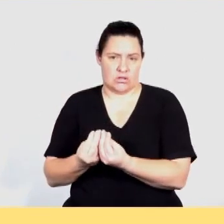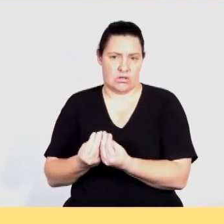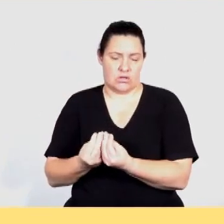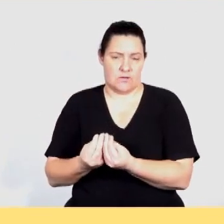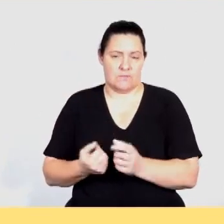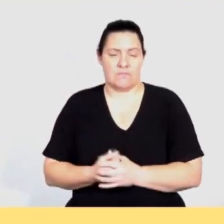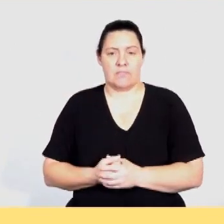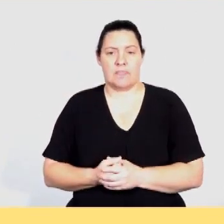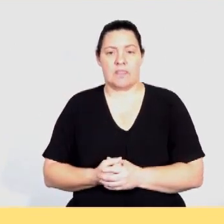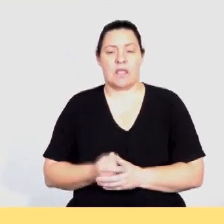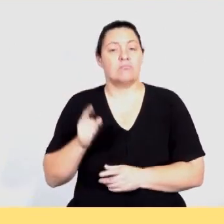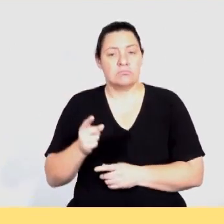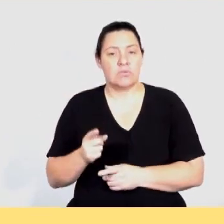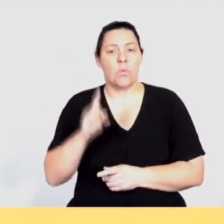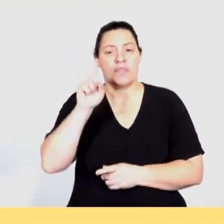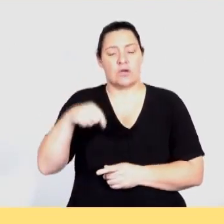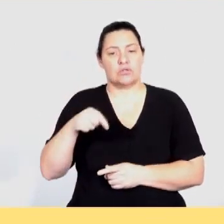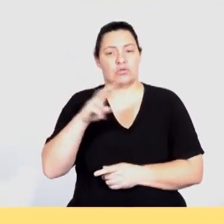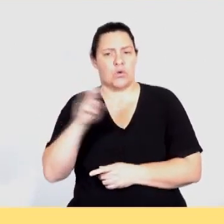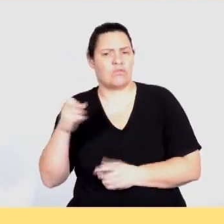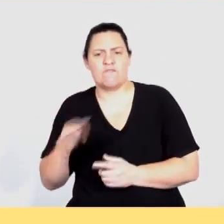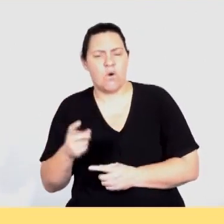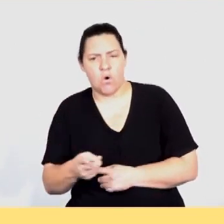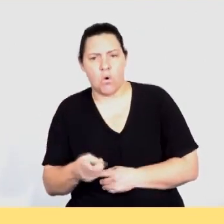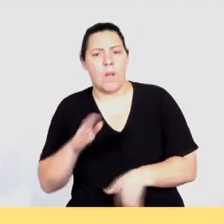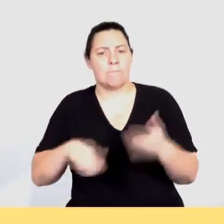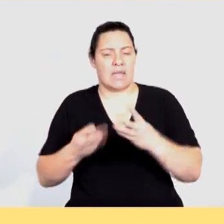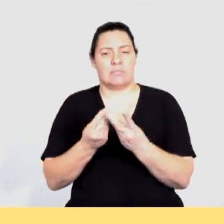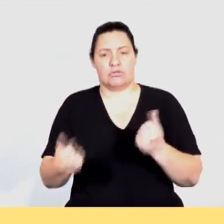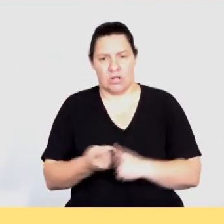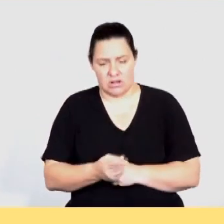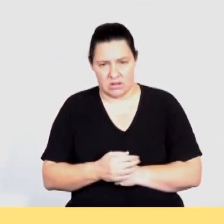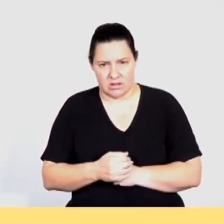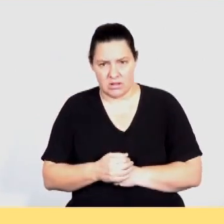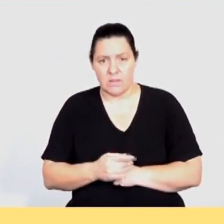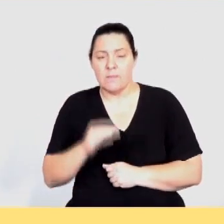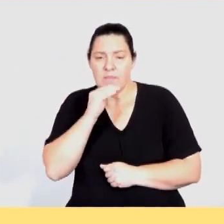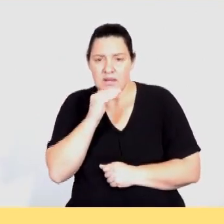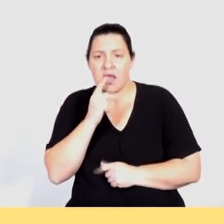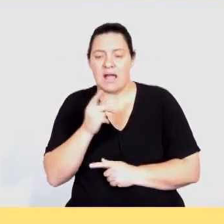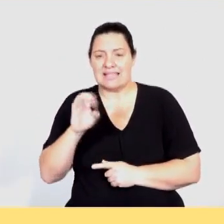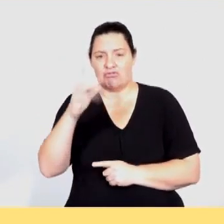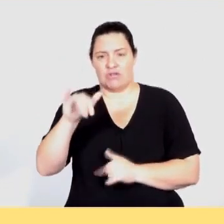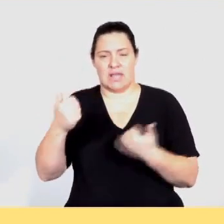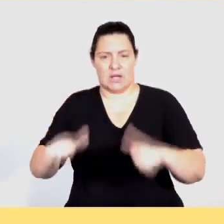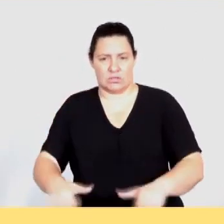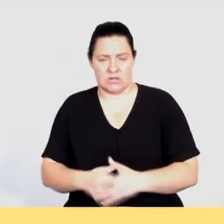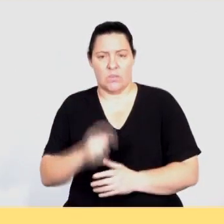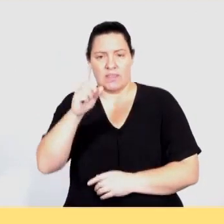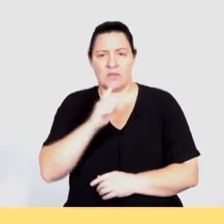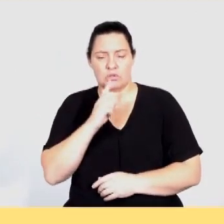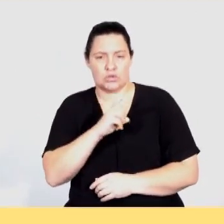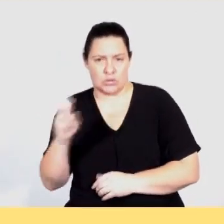stock. 13.5. What is the 1,200 for? Packing materials. That means now I come to my sundry